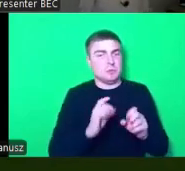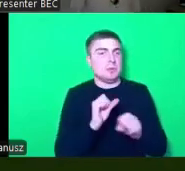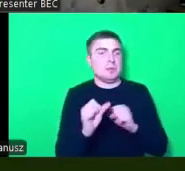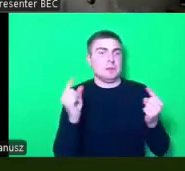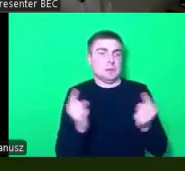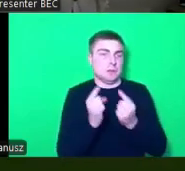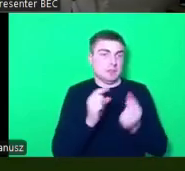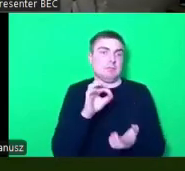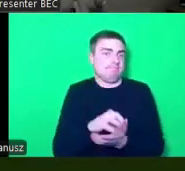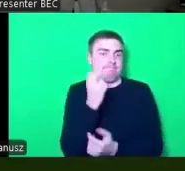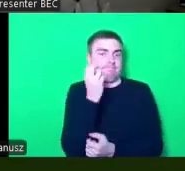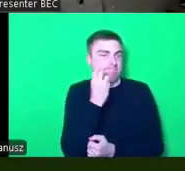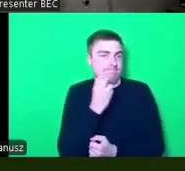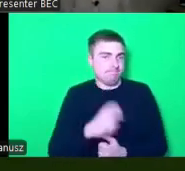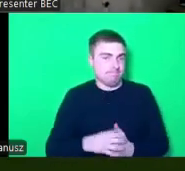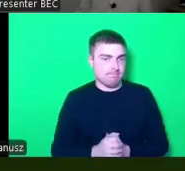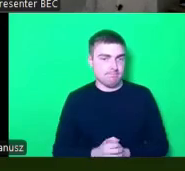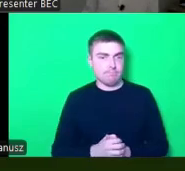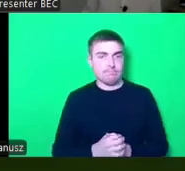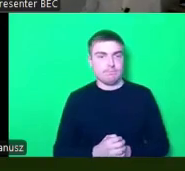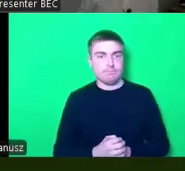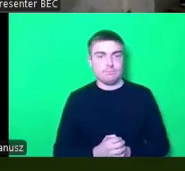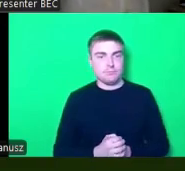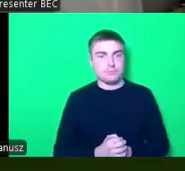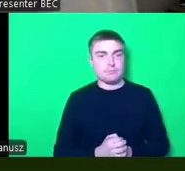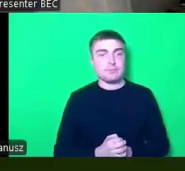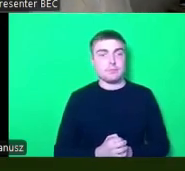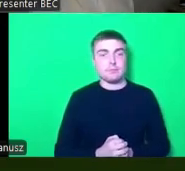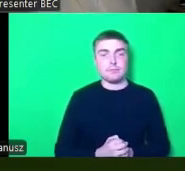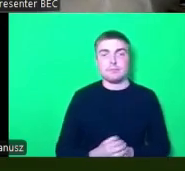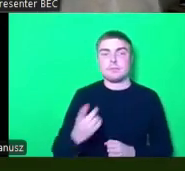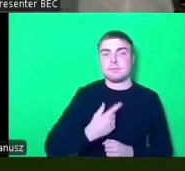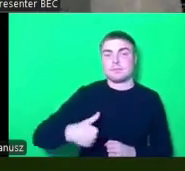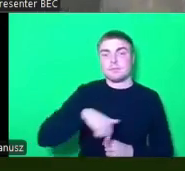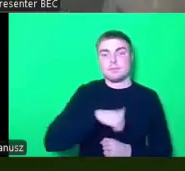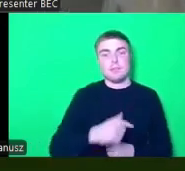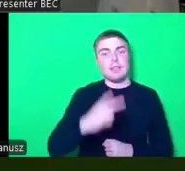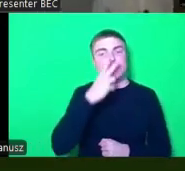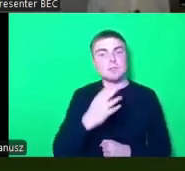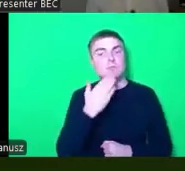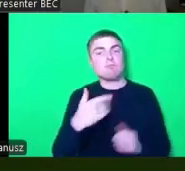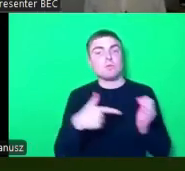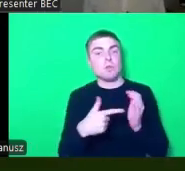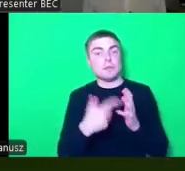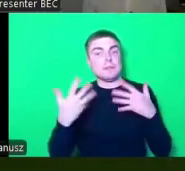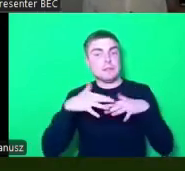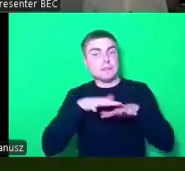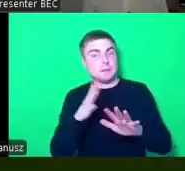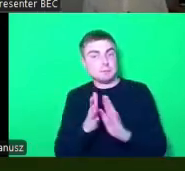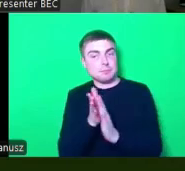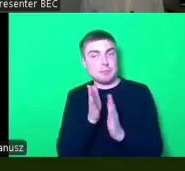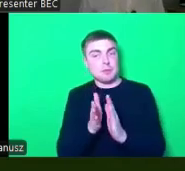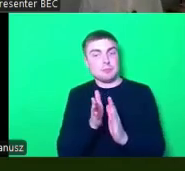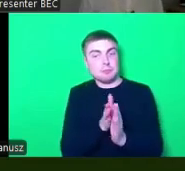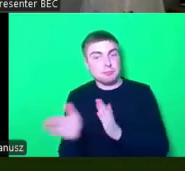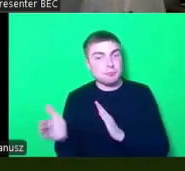So if we have a small intermediate synthesis on that, forest characteristics matter, mainly